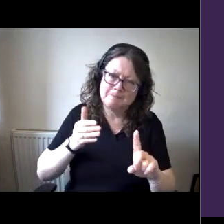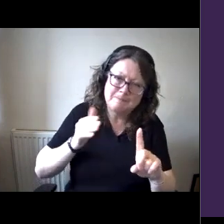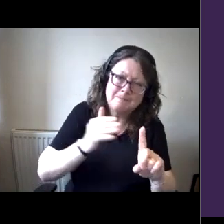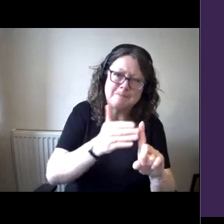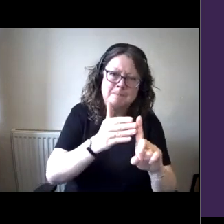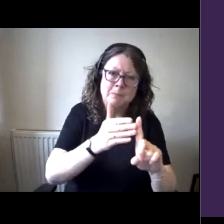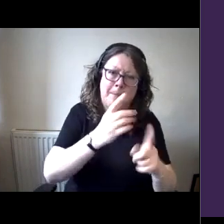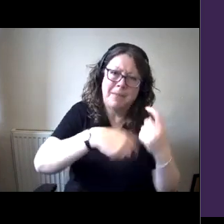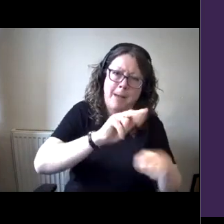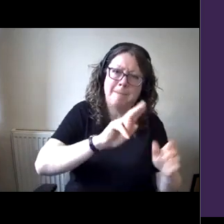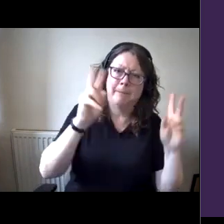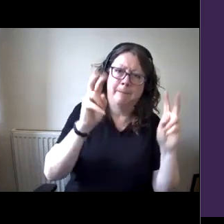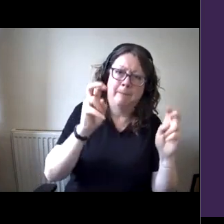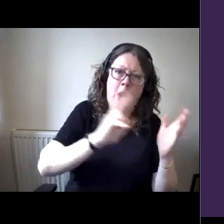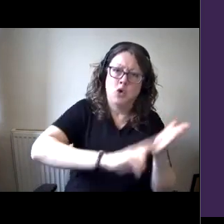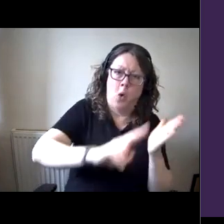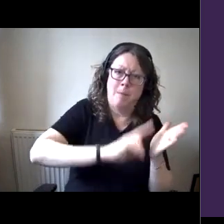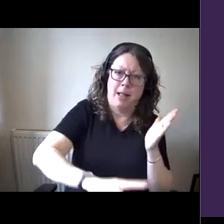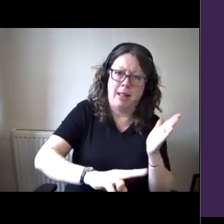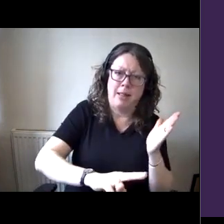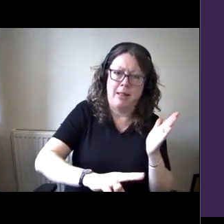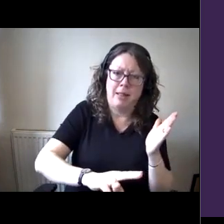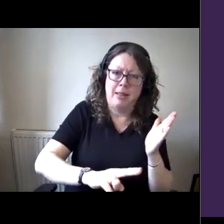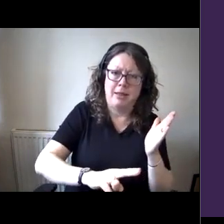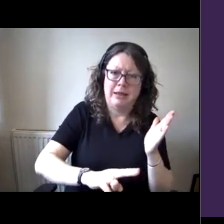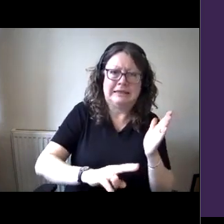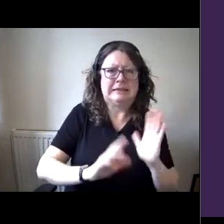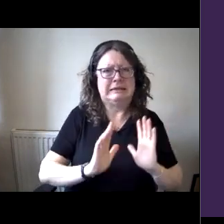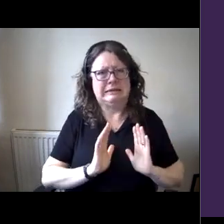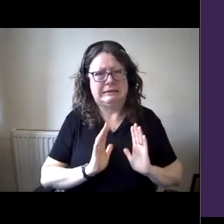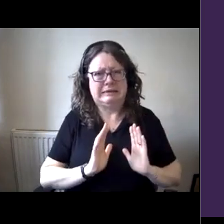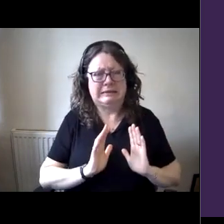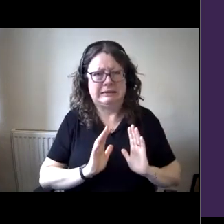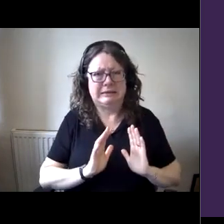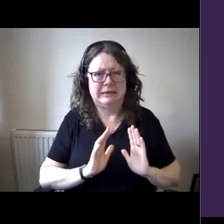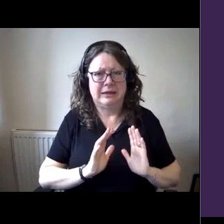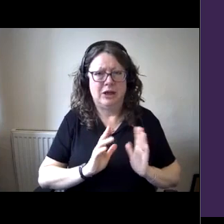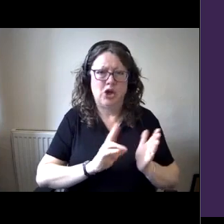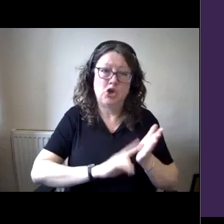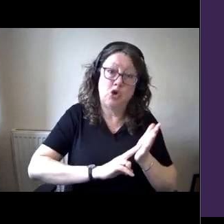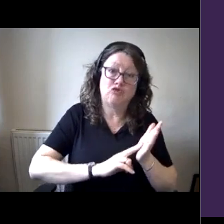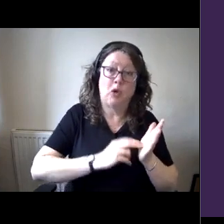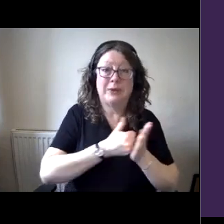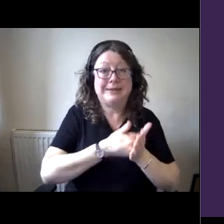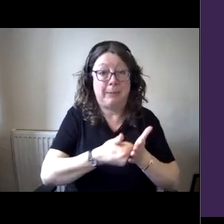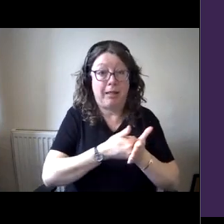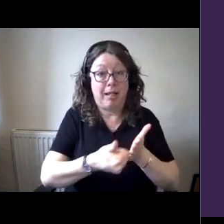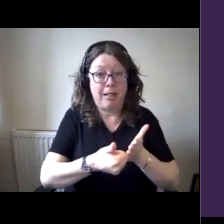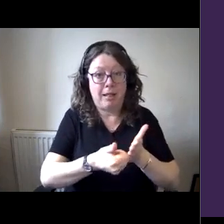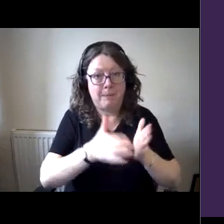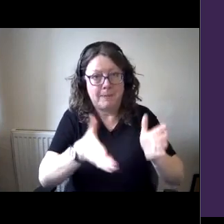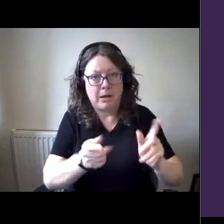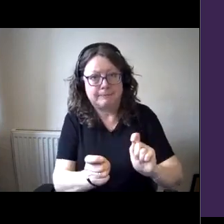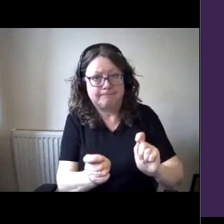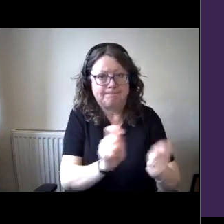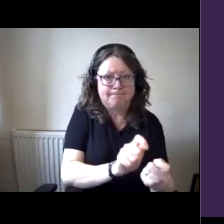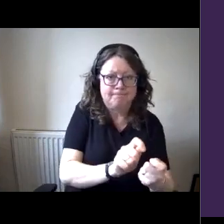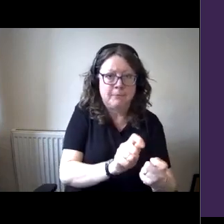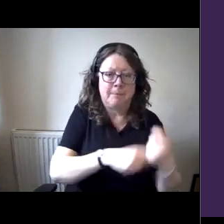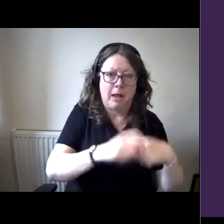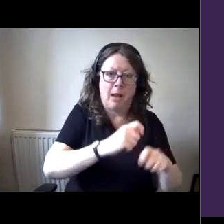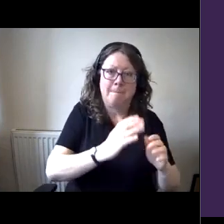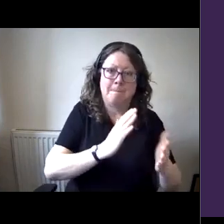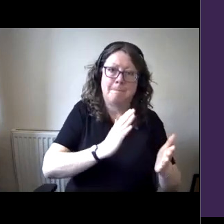them, with this intervention that I'm giving? Am I telling them that neurotypical is the norm and that's the way that they need to be, and